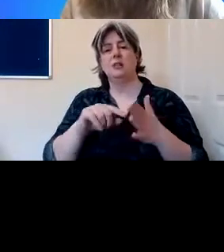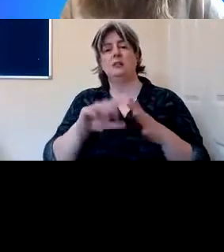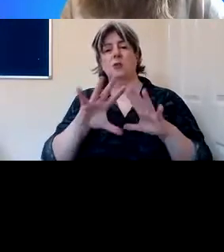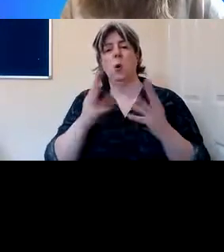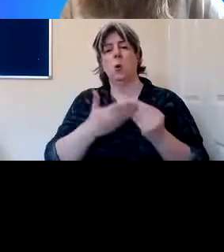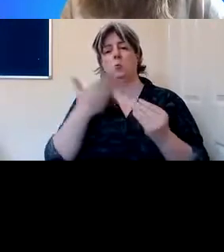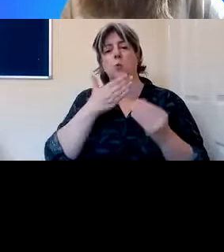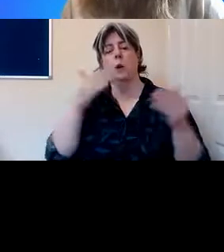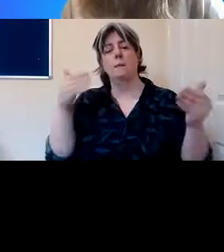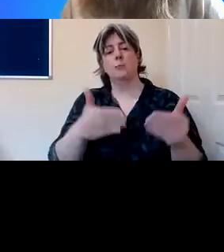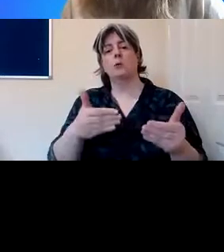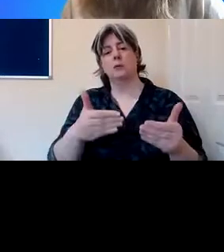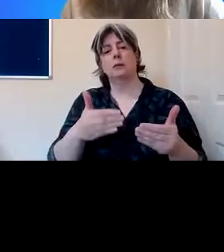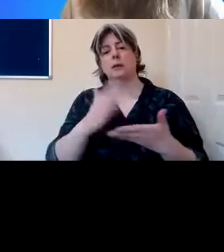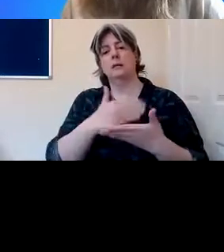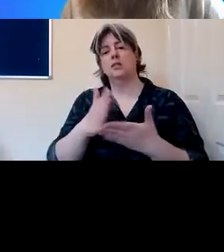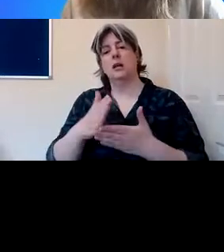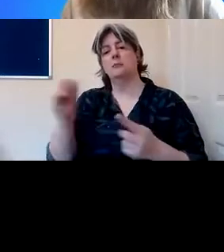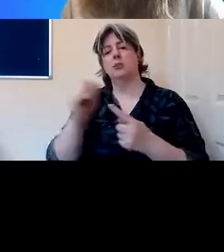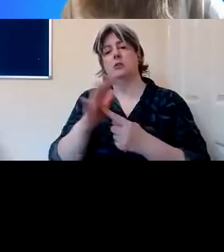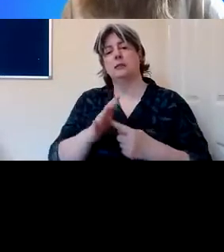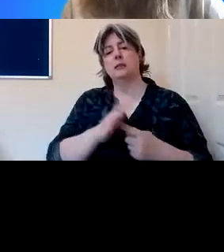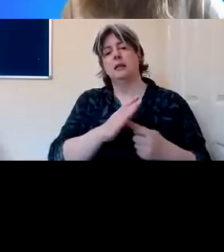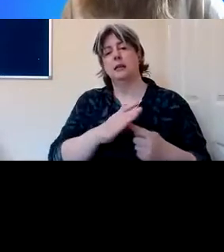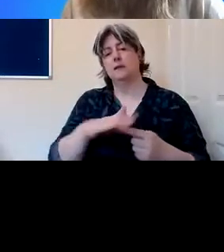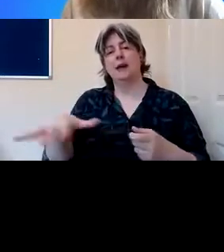wellbeing is a shared priority amongst all, like the local authority,